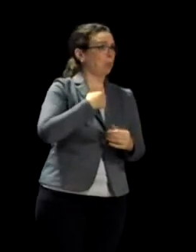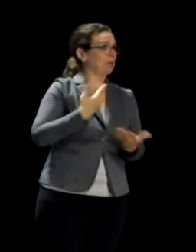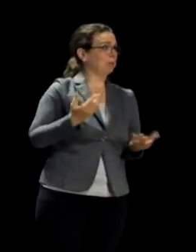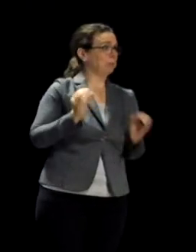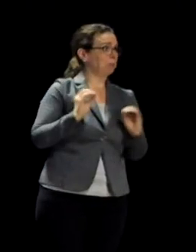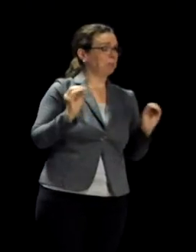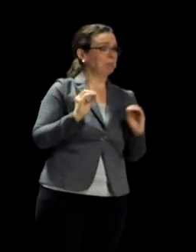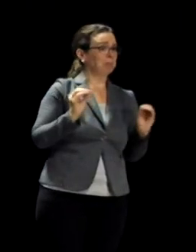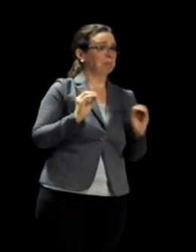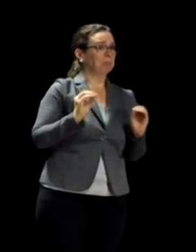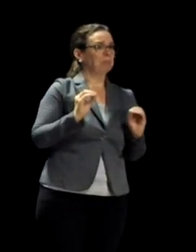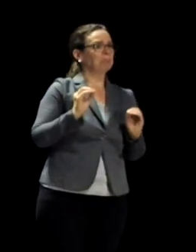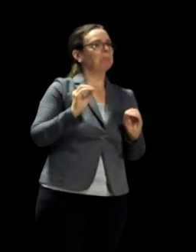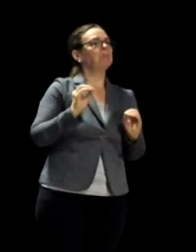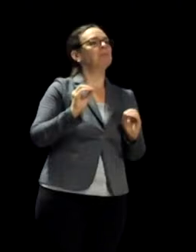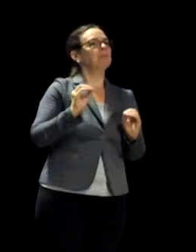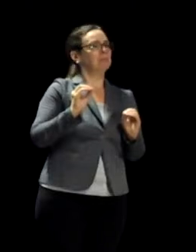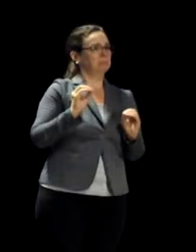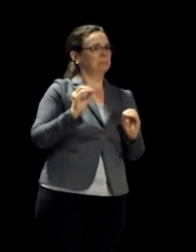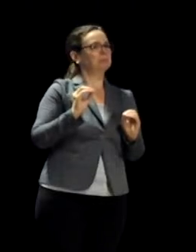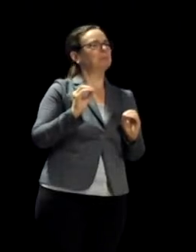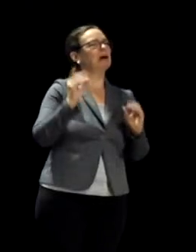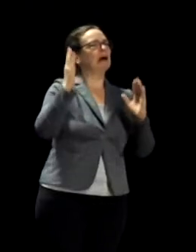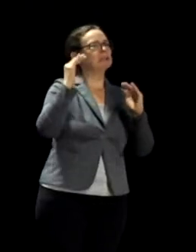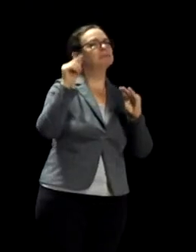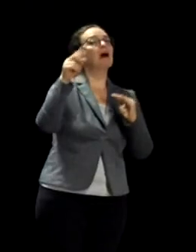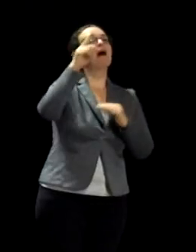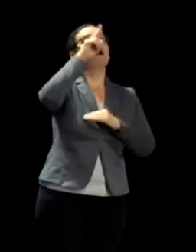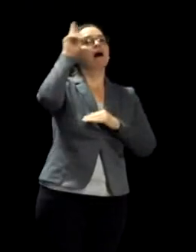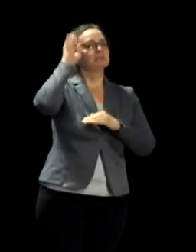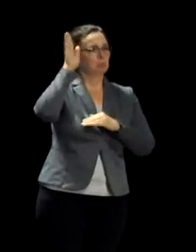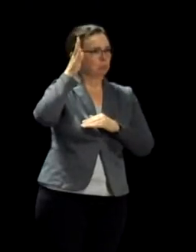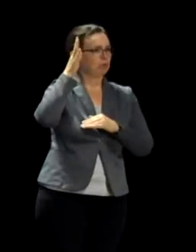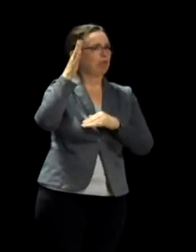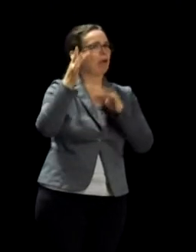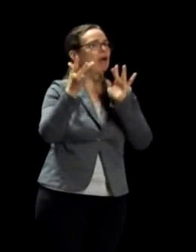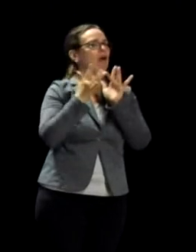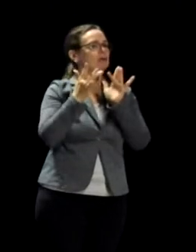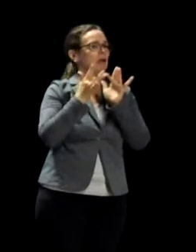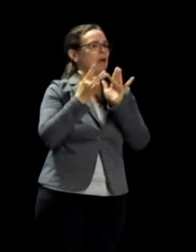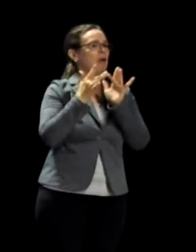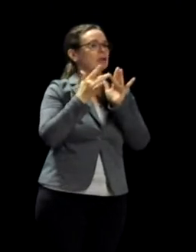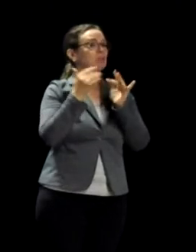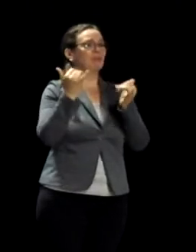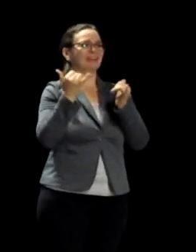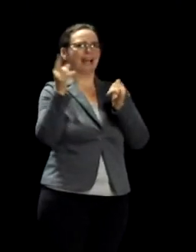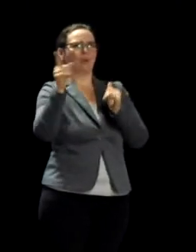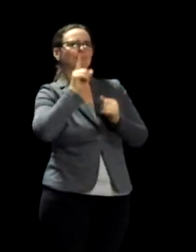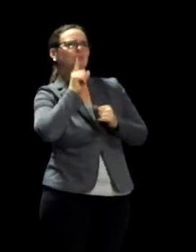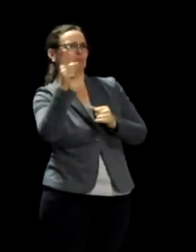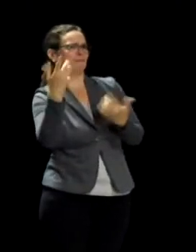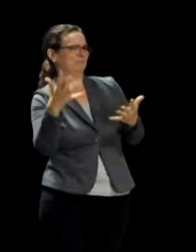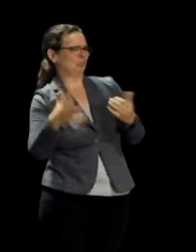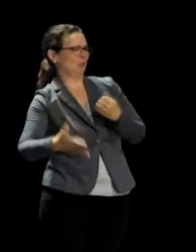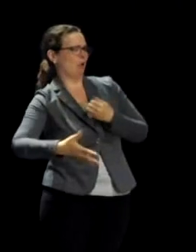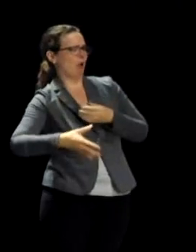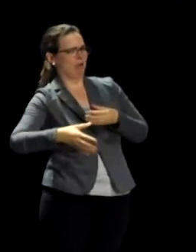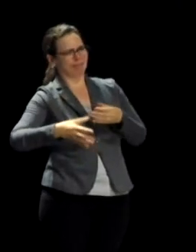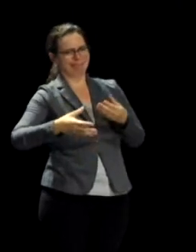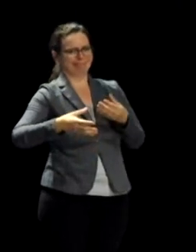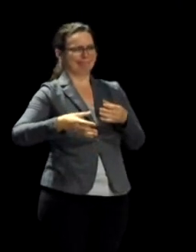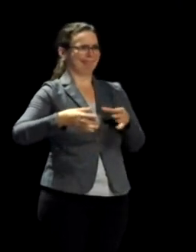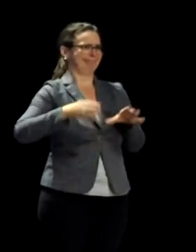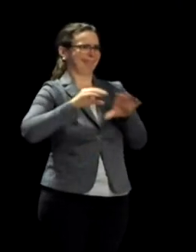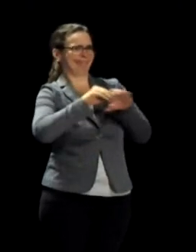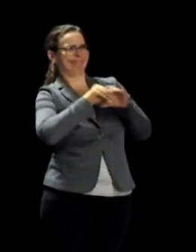anticipating that our hospitals probably stocked up pretty good after we went through our kind of surge and came